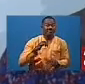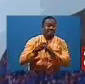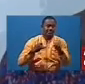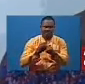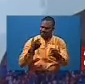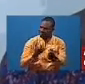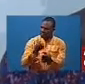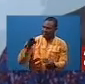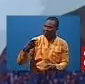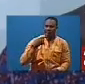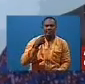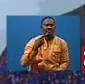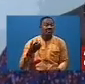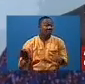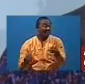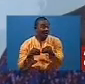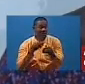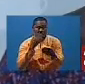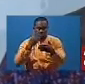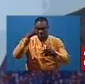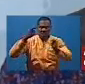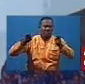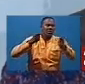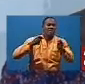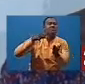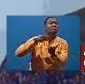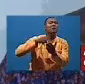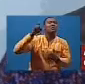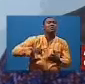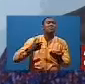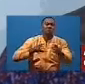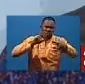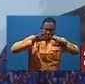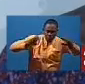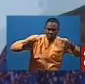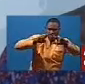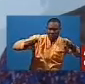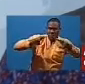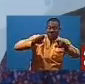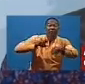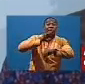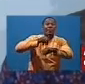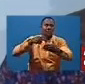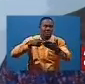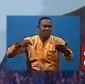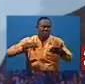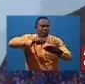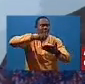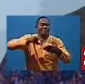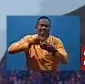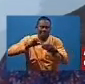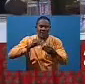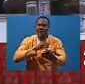Achieng, said in addition to promoting good governance, the media must throw the searchlight on the country's natural resources and